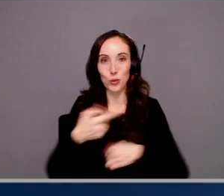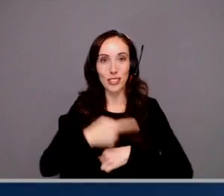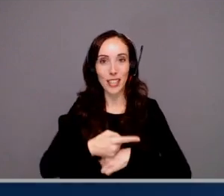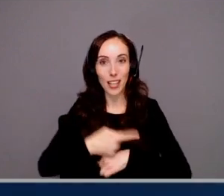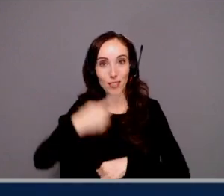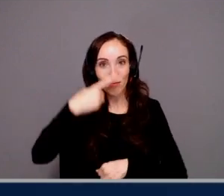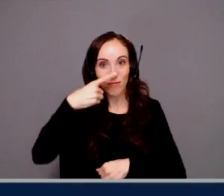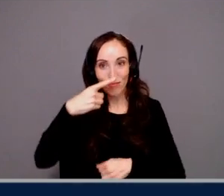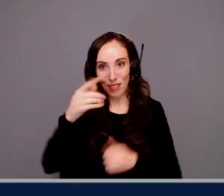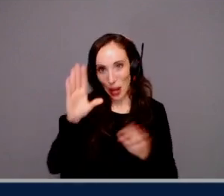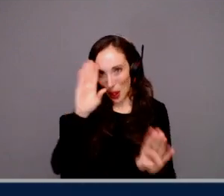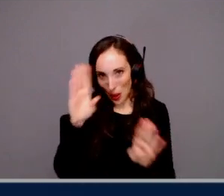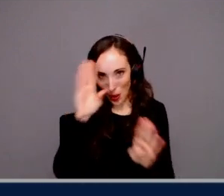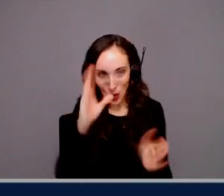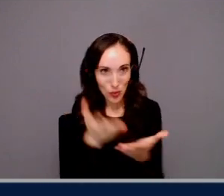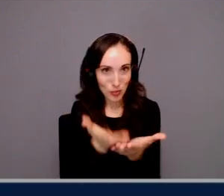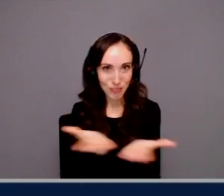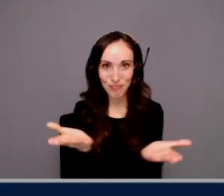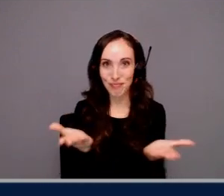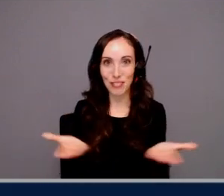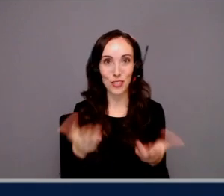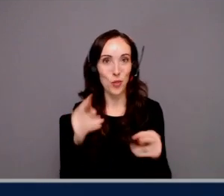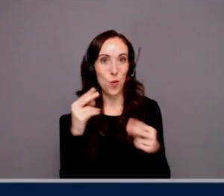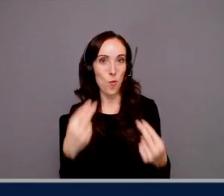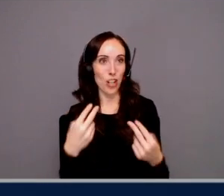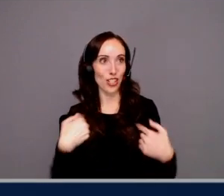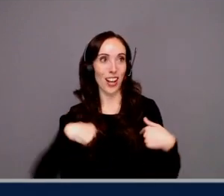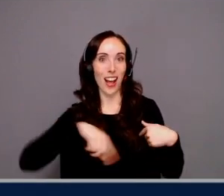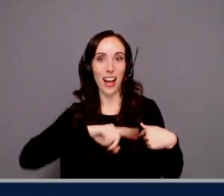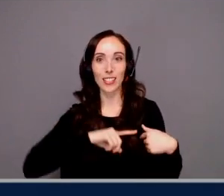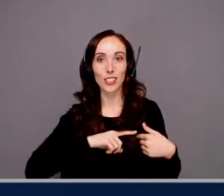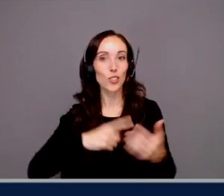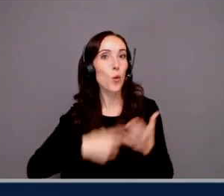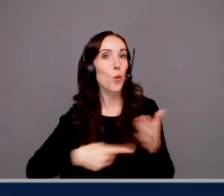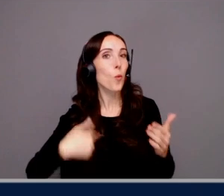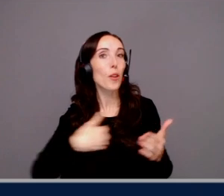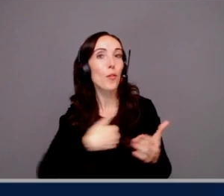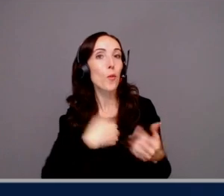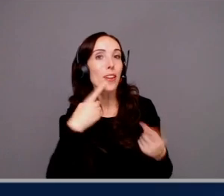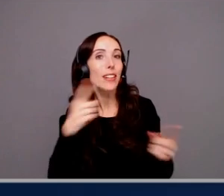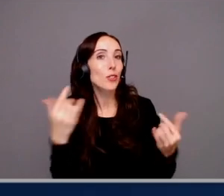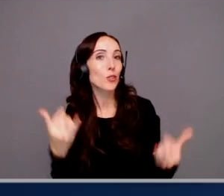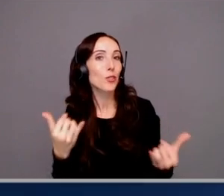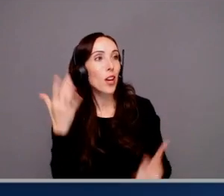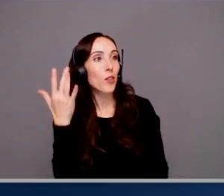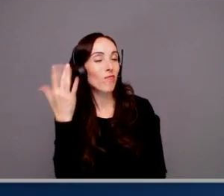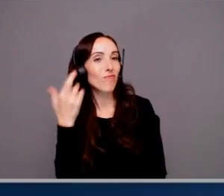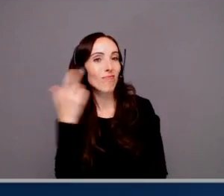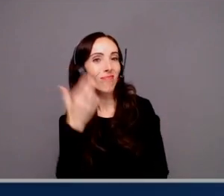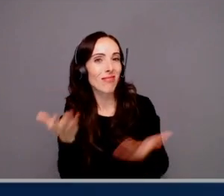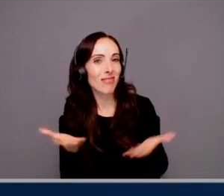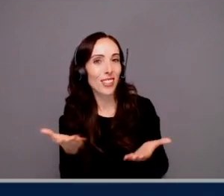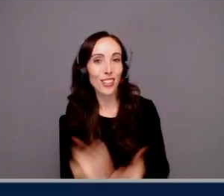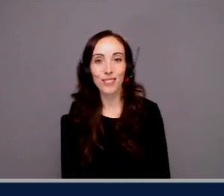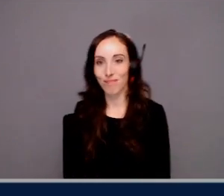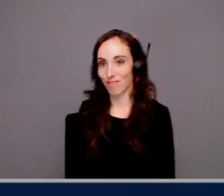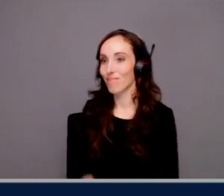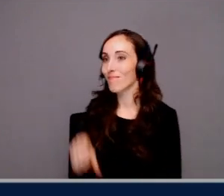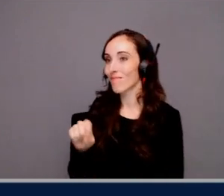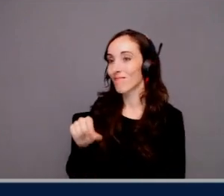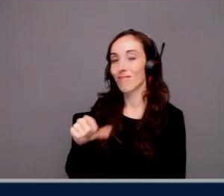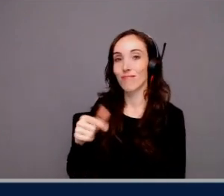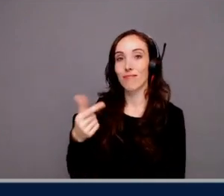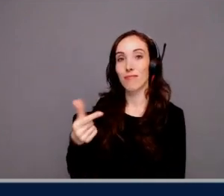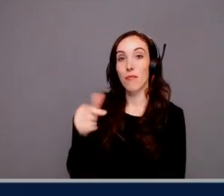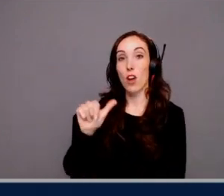watching us? Hey, everyone. What have we announced today, and why are you here? Yeah, so as you guys saw, Garmin just announced, so